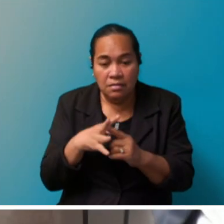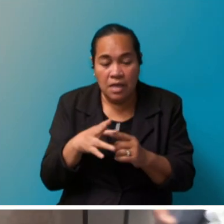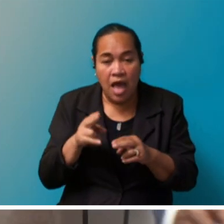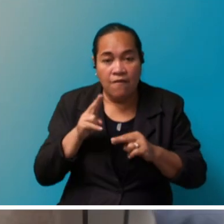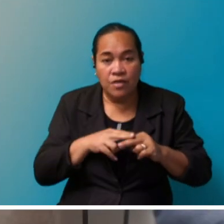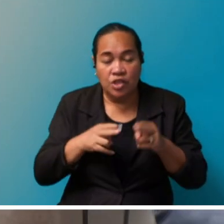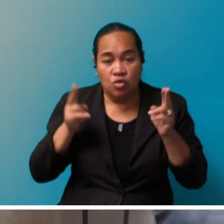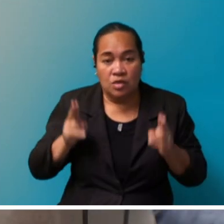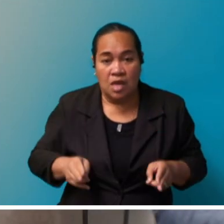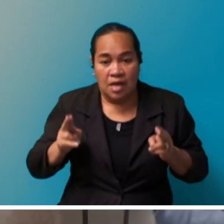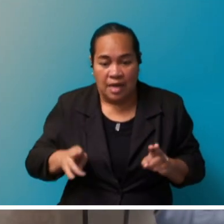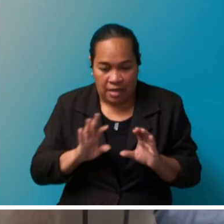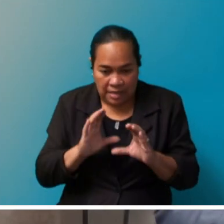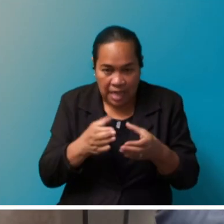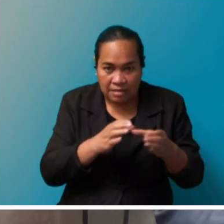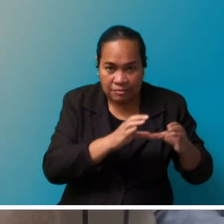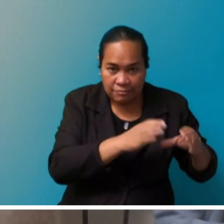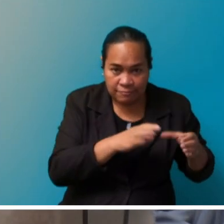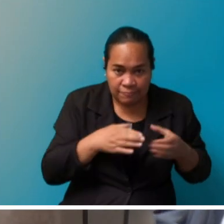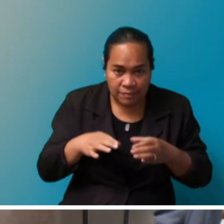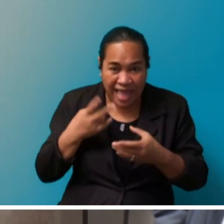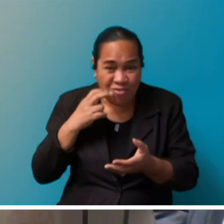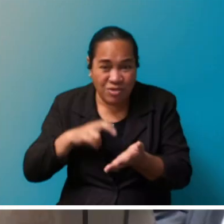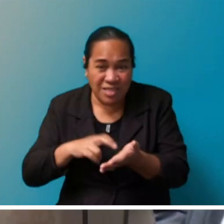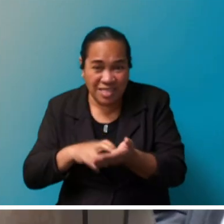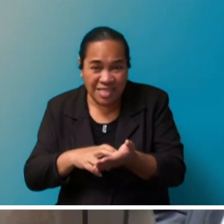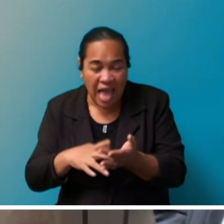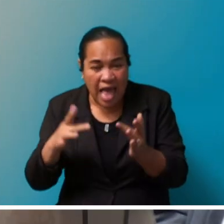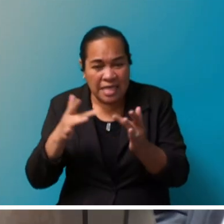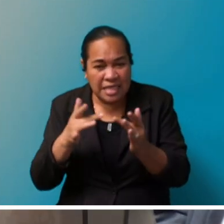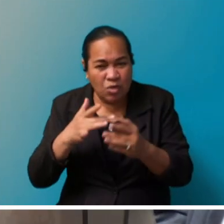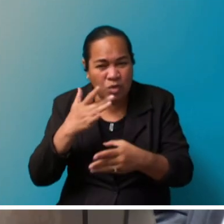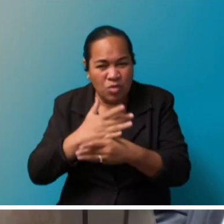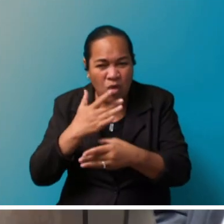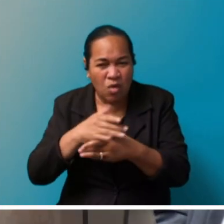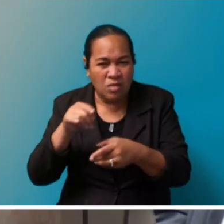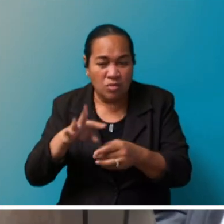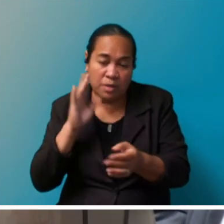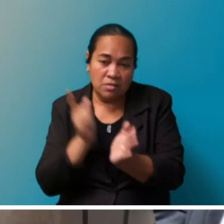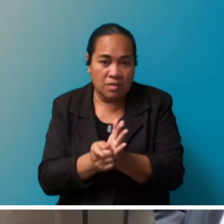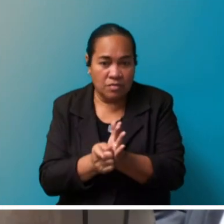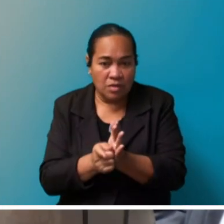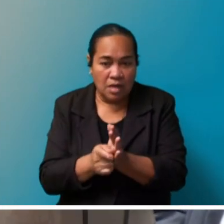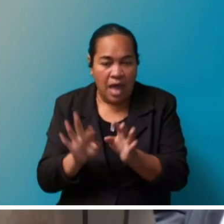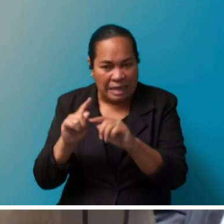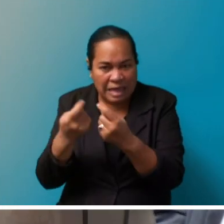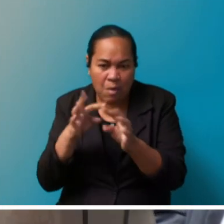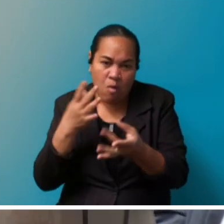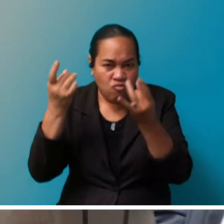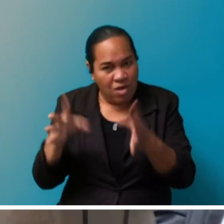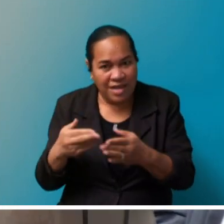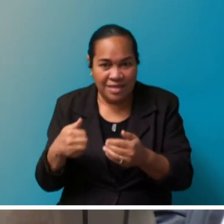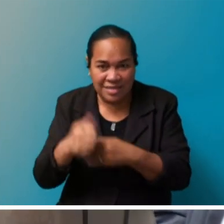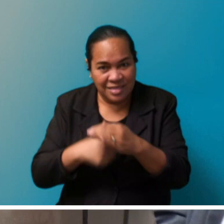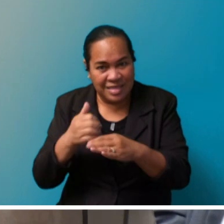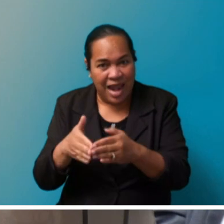System, Humanitarian Actors Registry, and the Single Window Facilitation Team, or SWIFT mechanism. And Mr. Speaker,